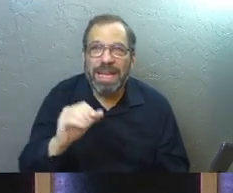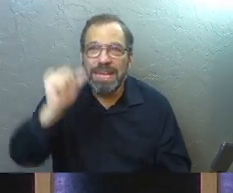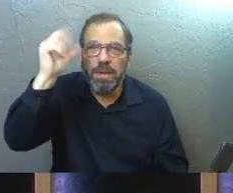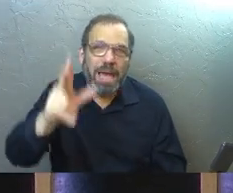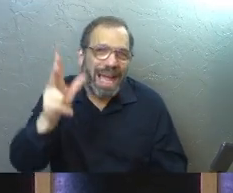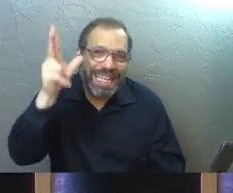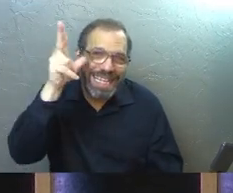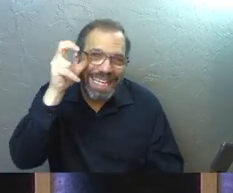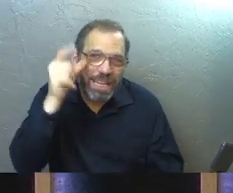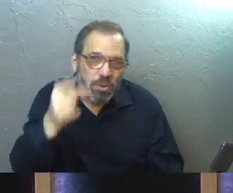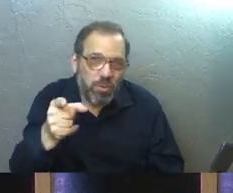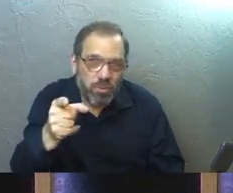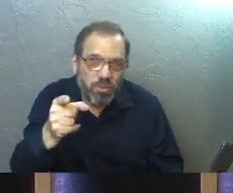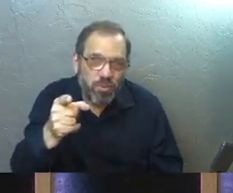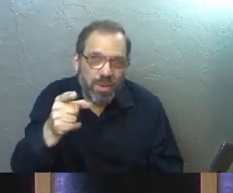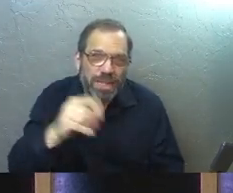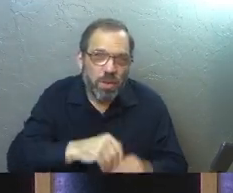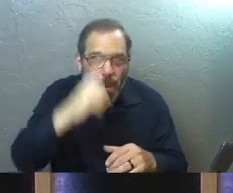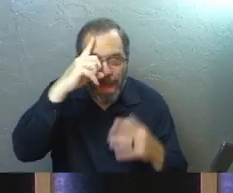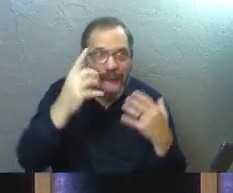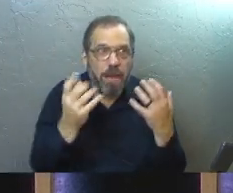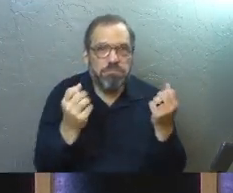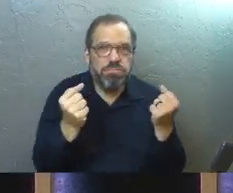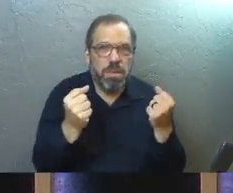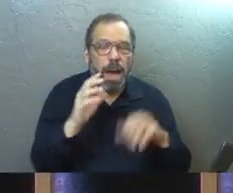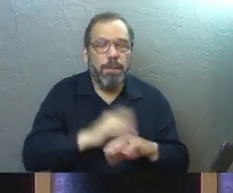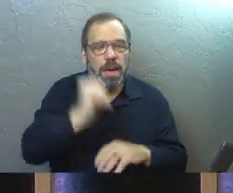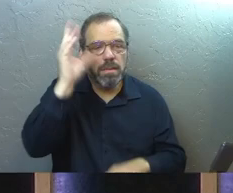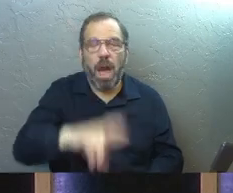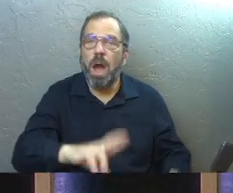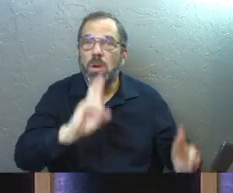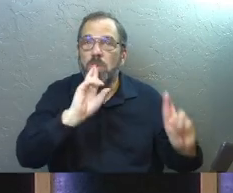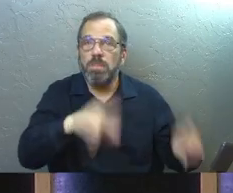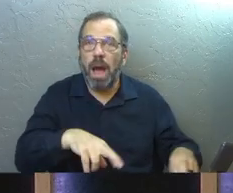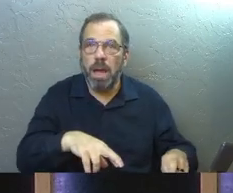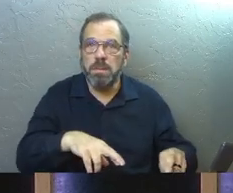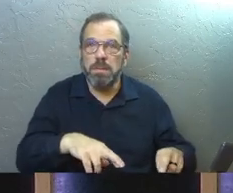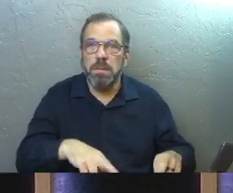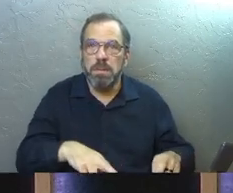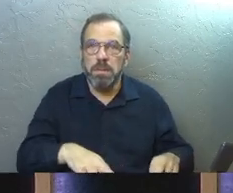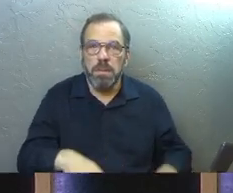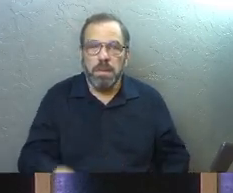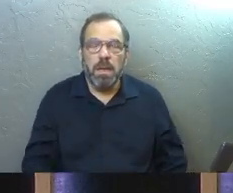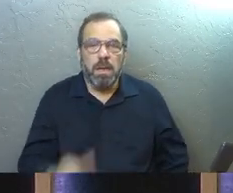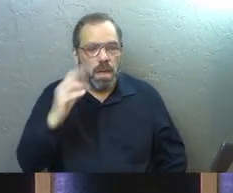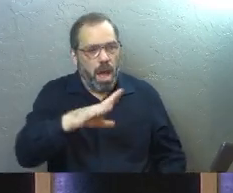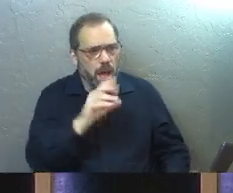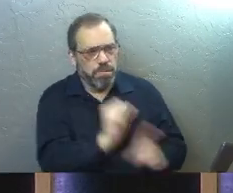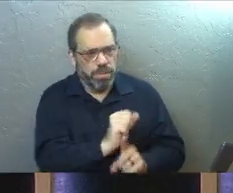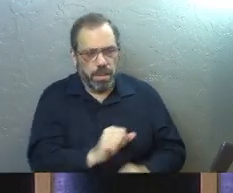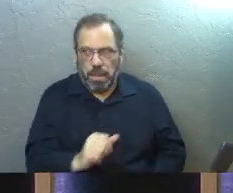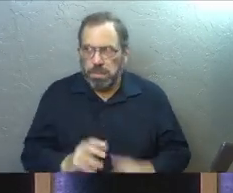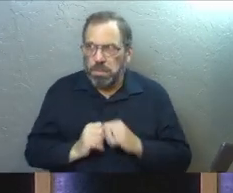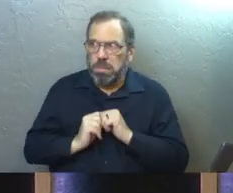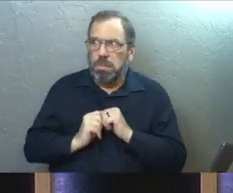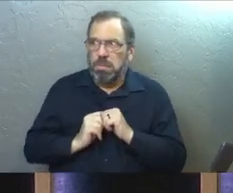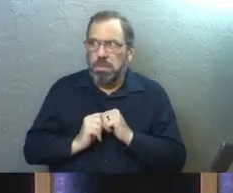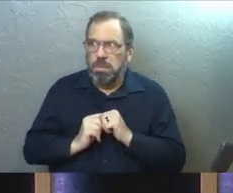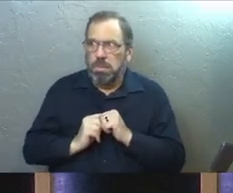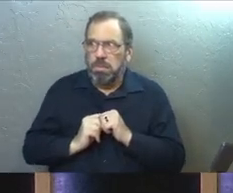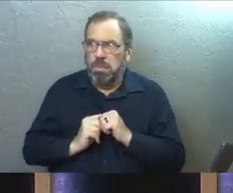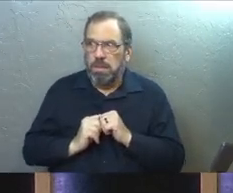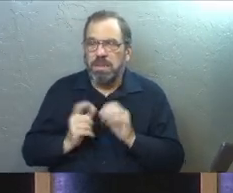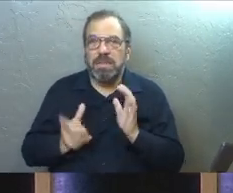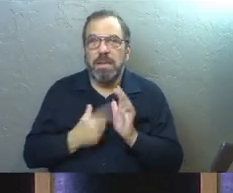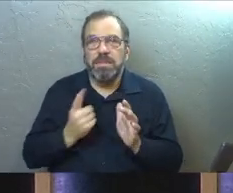silent motives, God not only sees it, but he reacts to it. Man, she's found out. She's in the presence of God. Sometimes